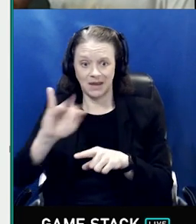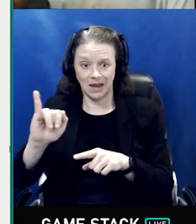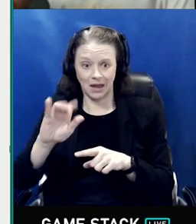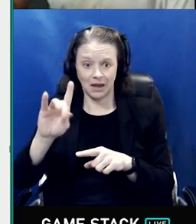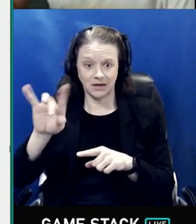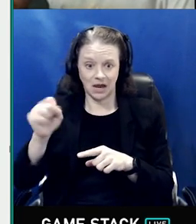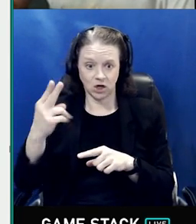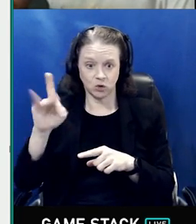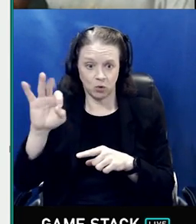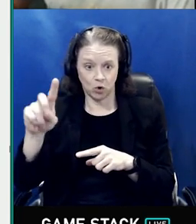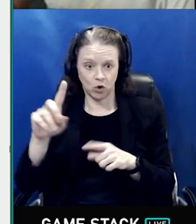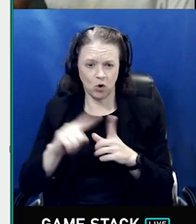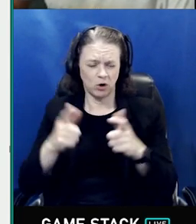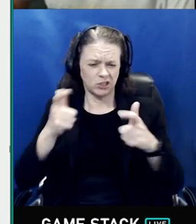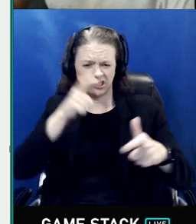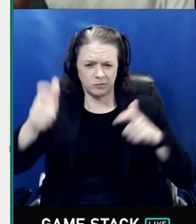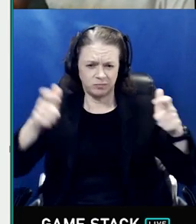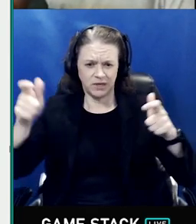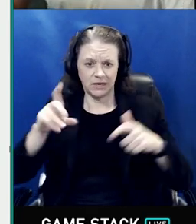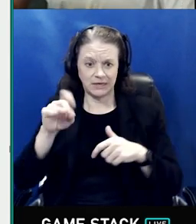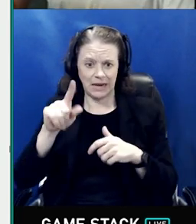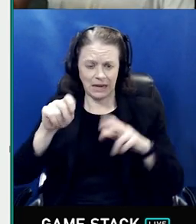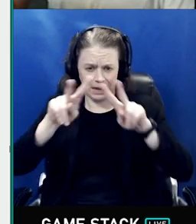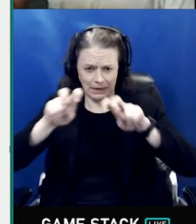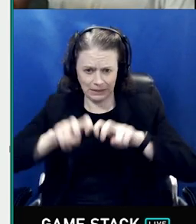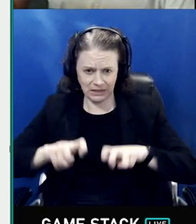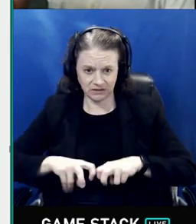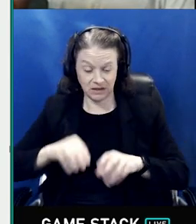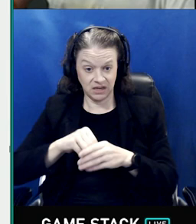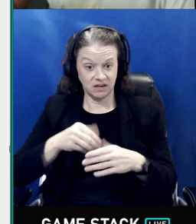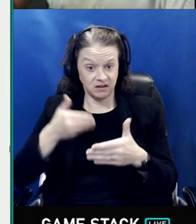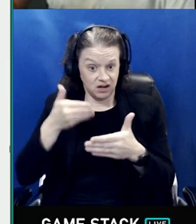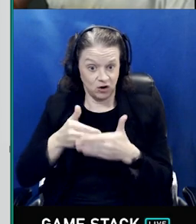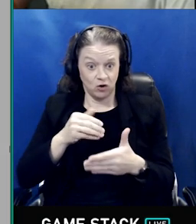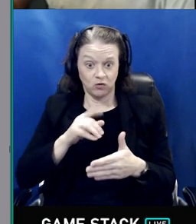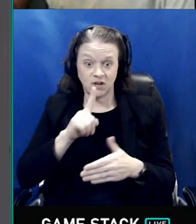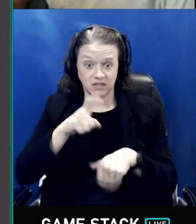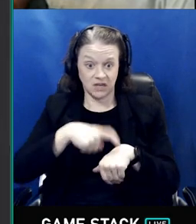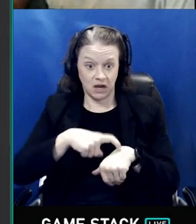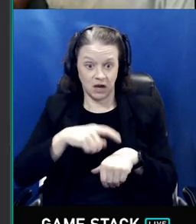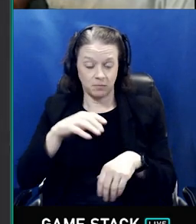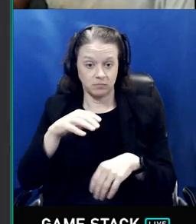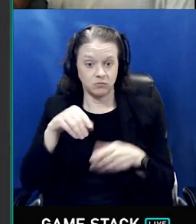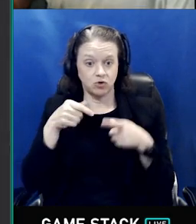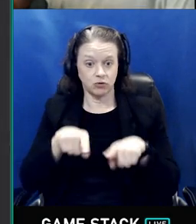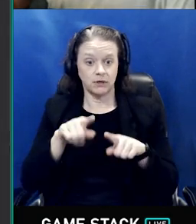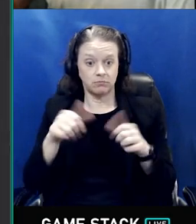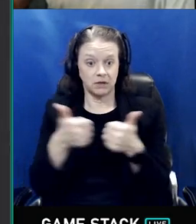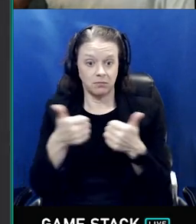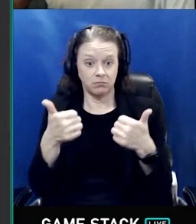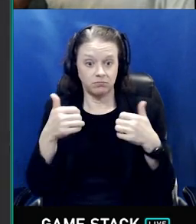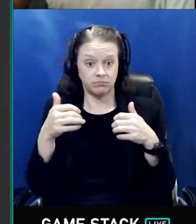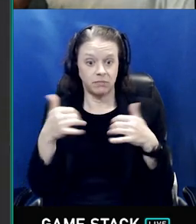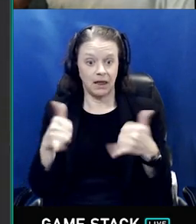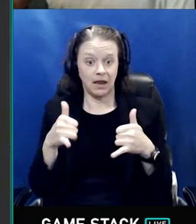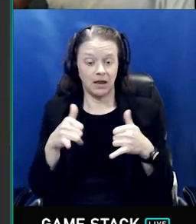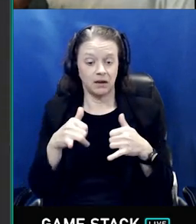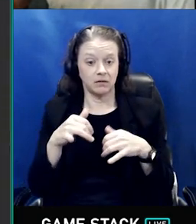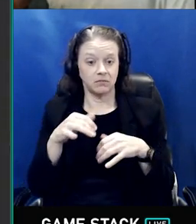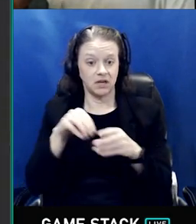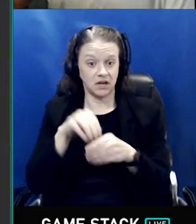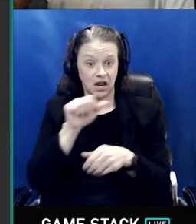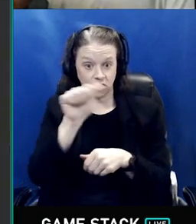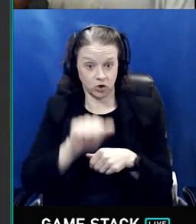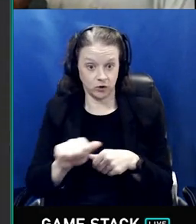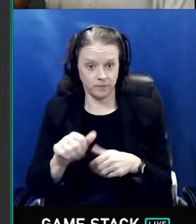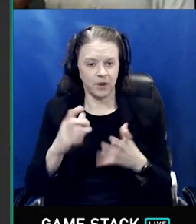data analytics in near real time on your gameplay in Azure. So I'd like to highlight some of our customers